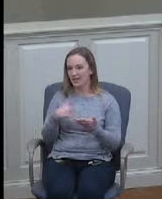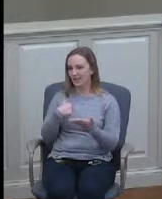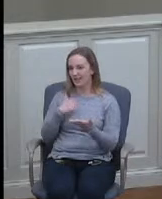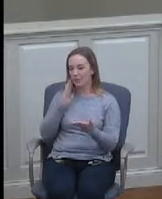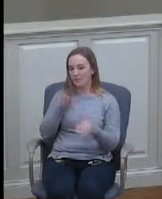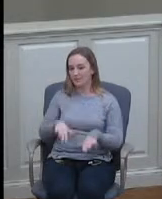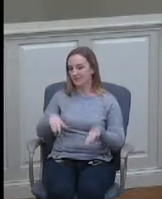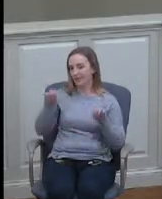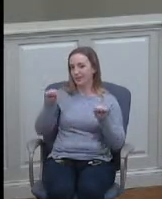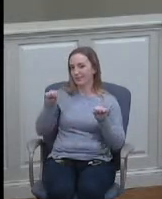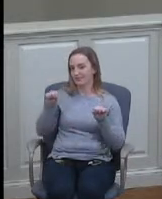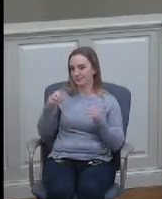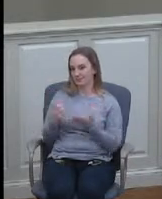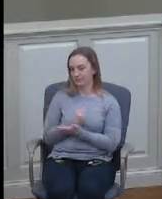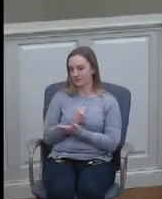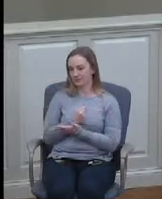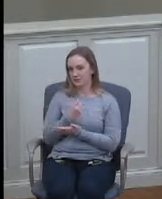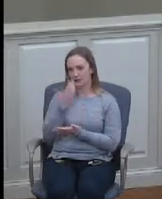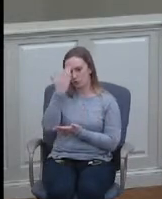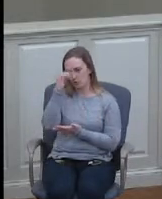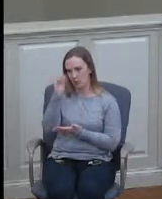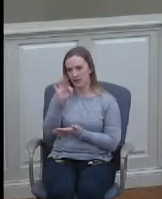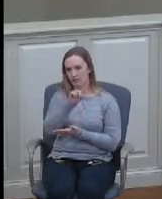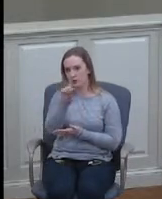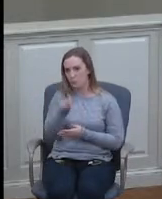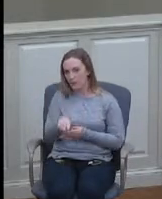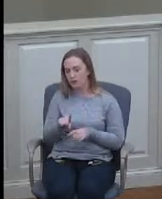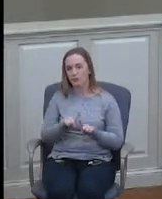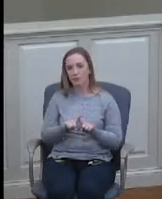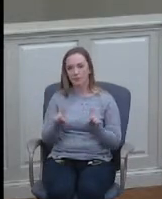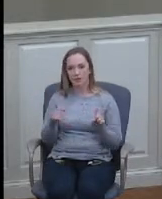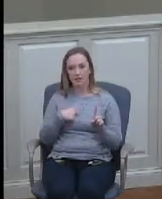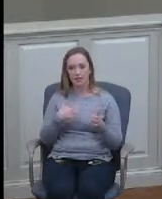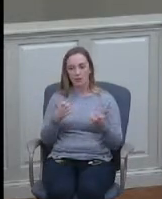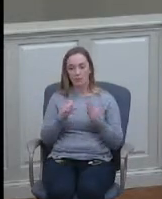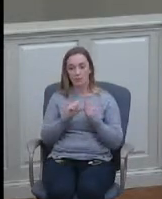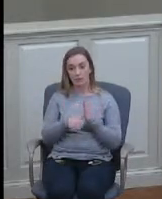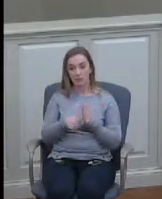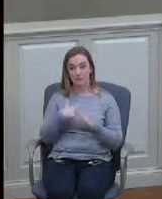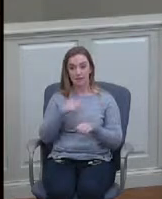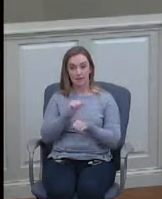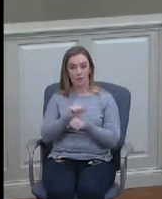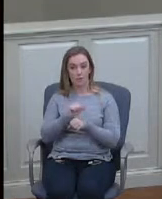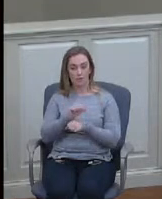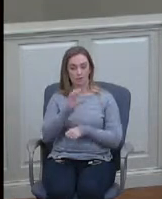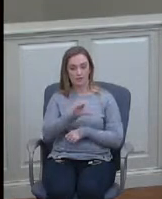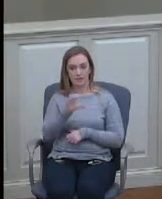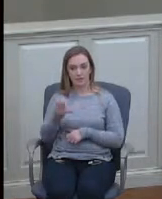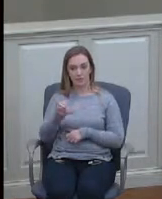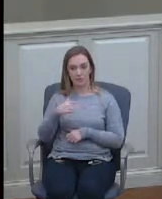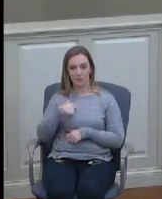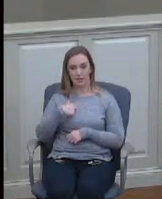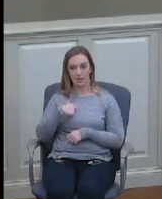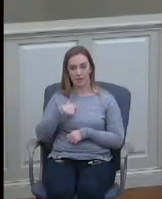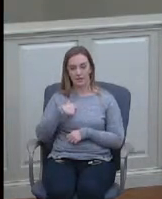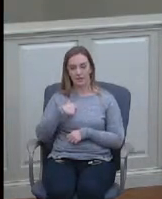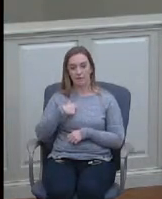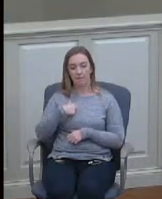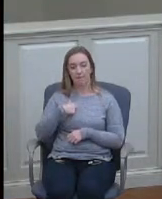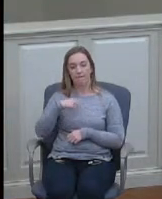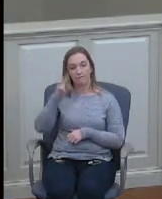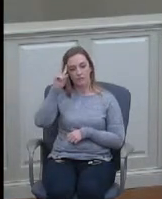liberty with that, JH, and just say I don't know if it's a question, but I wanted to point out, so I'm at Center College. I'm the Vice President for Academic Affairs and Dean of the